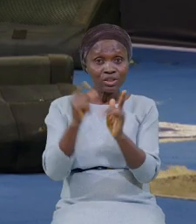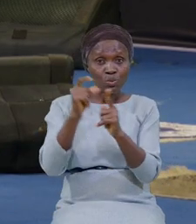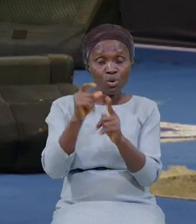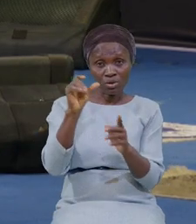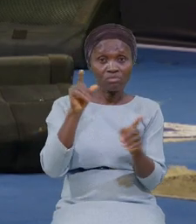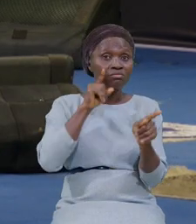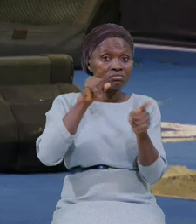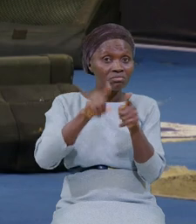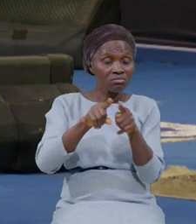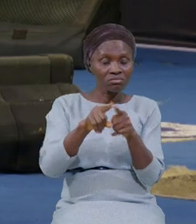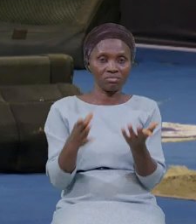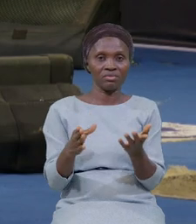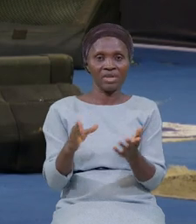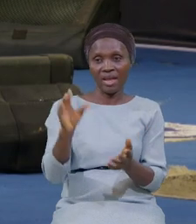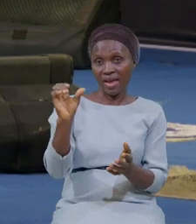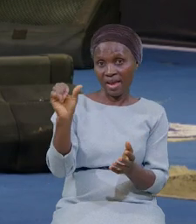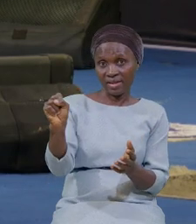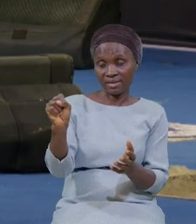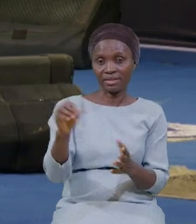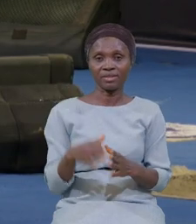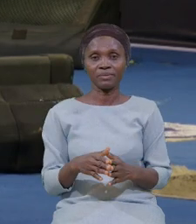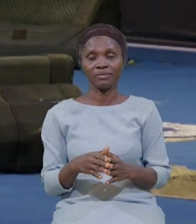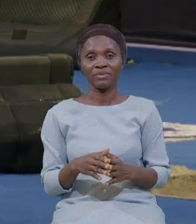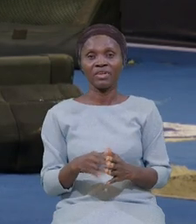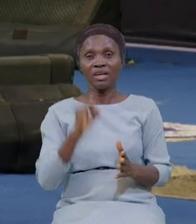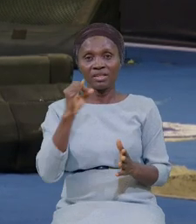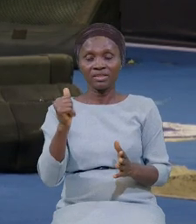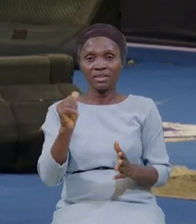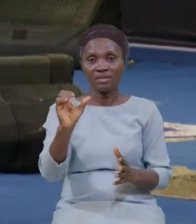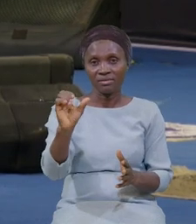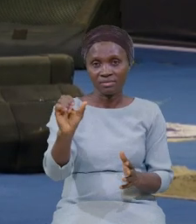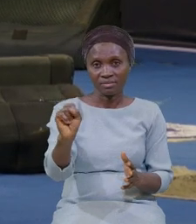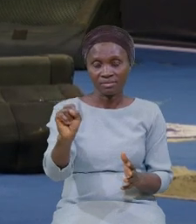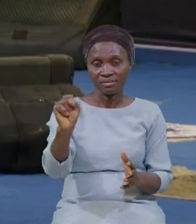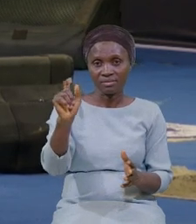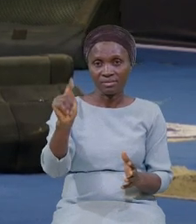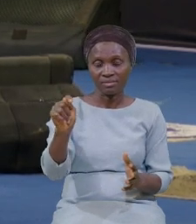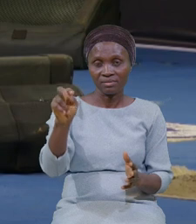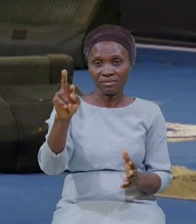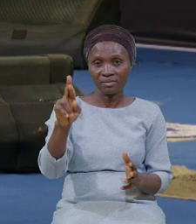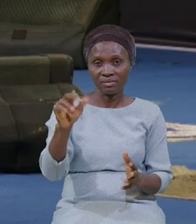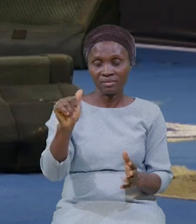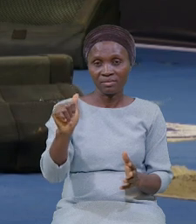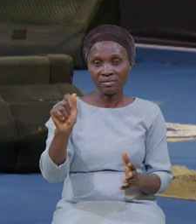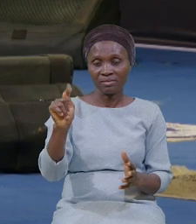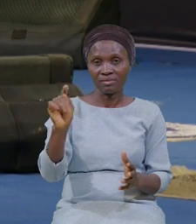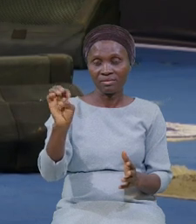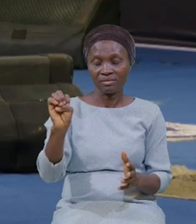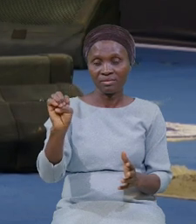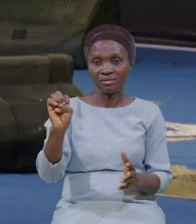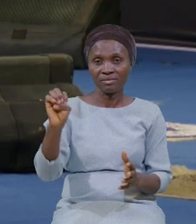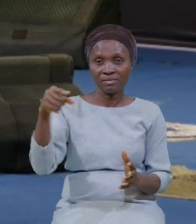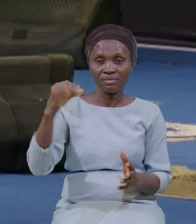is strategic supporter. Strategic supporter. You know how little girls will